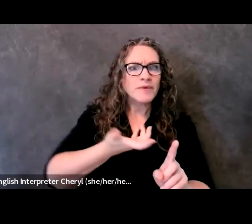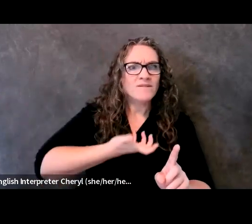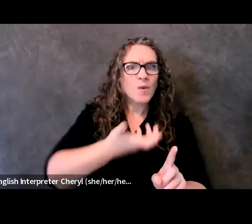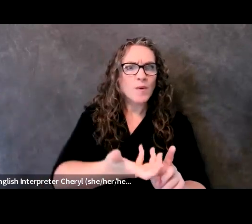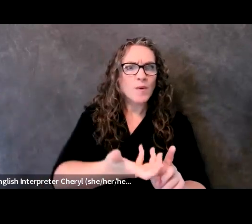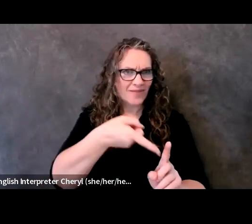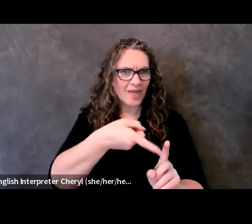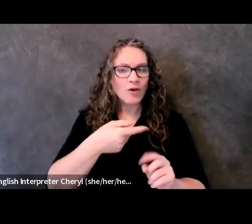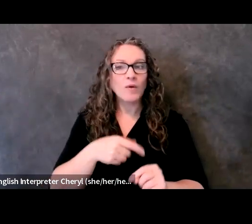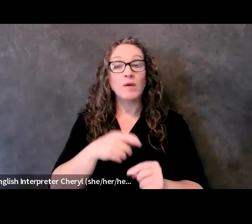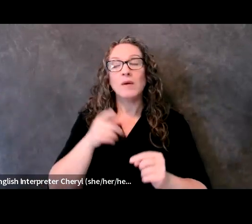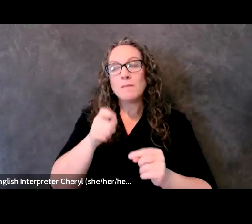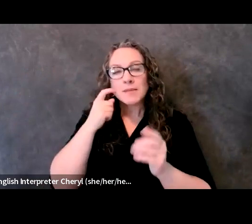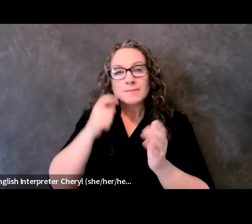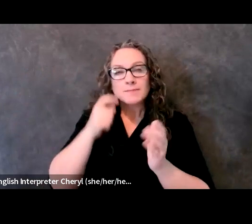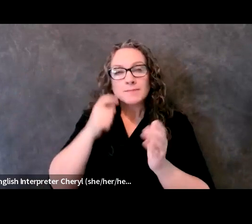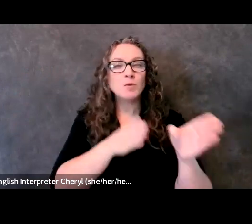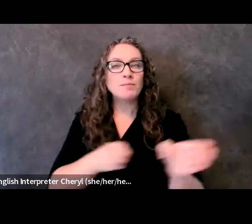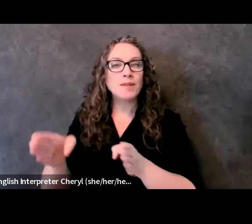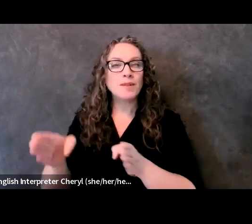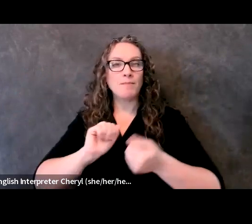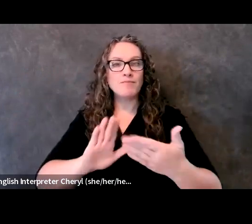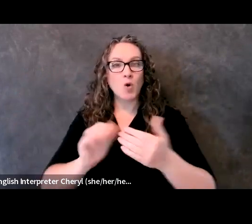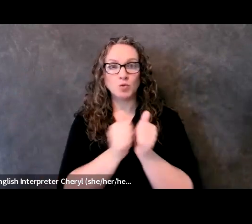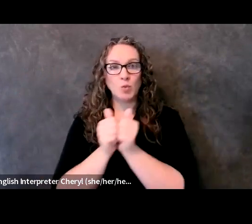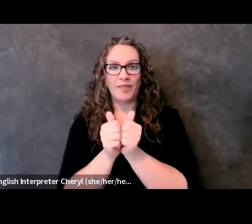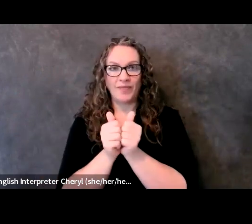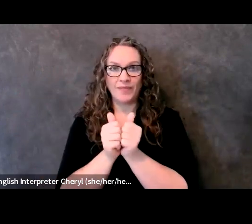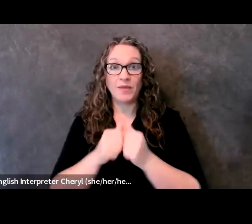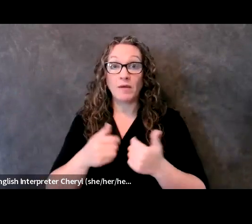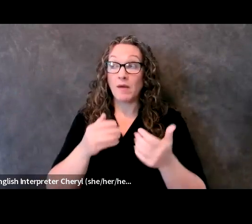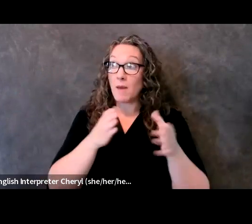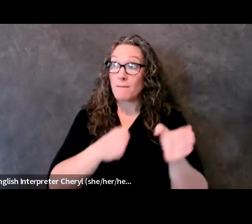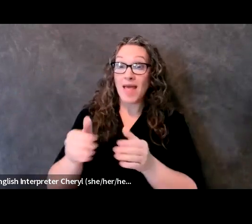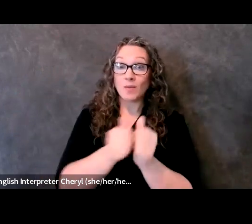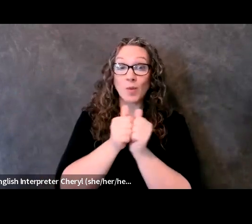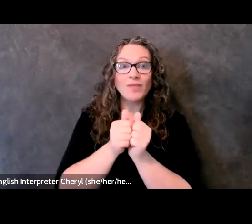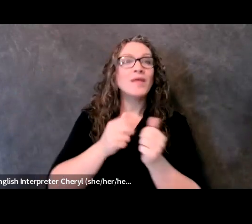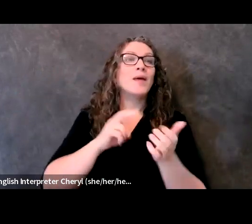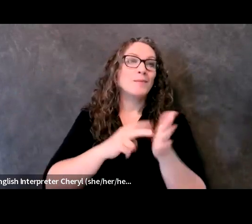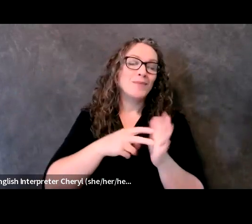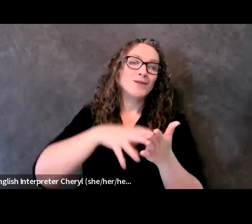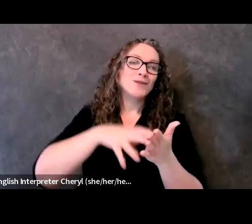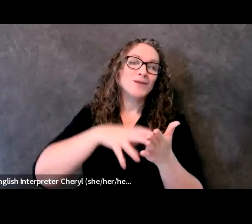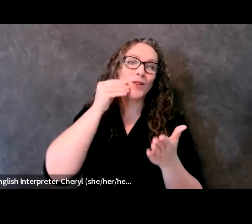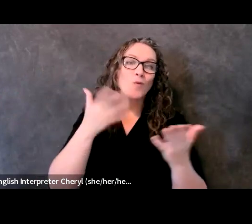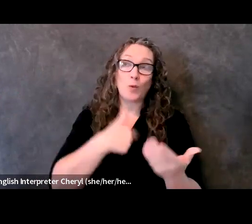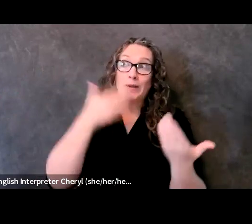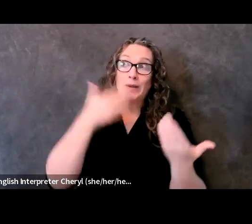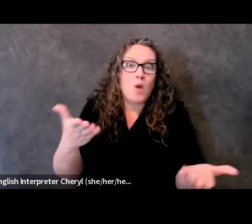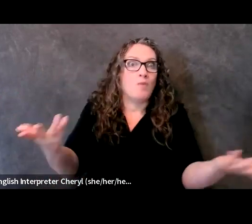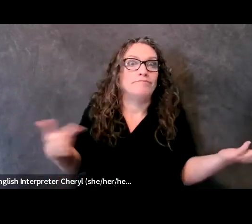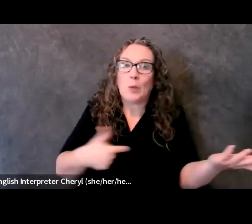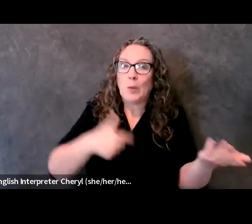with that plan with approach. When we are able to plan with, we're able to learn what we don't know, because we just don't know. We're not